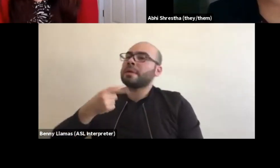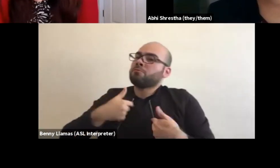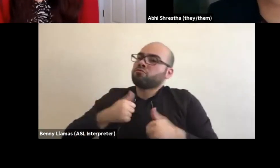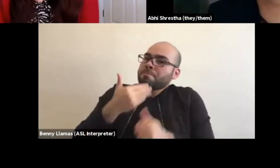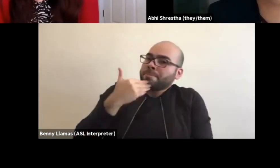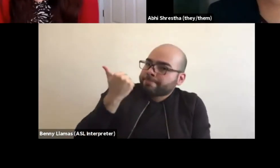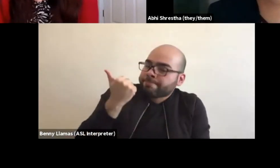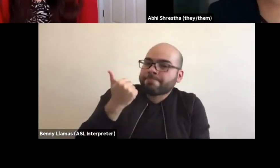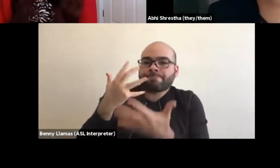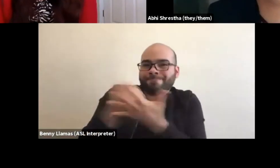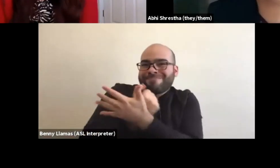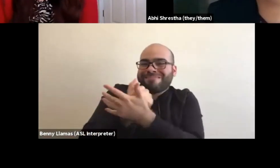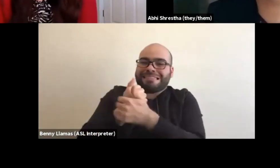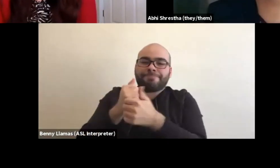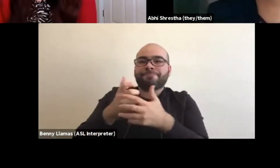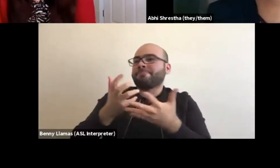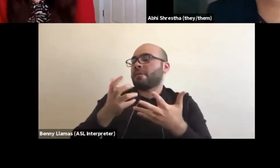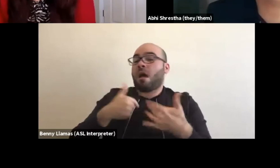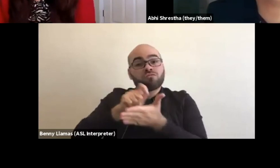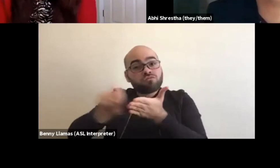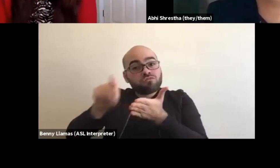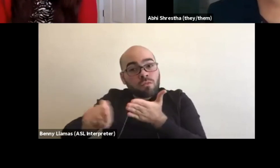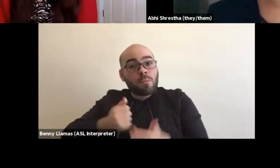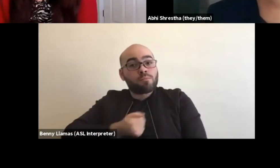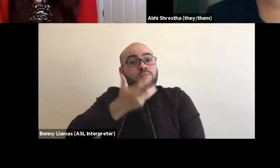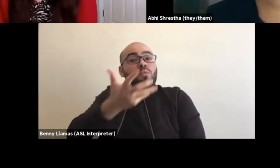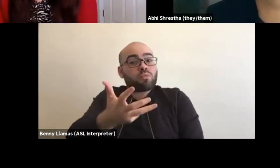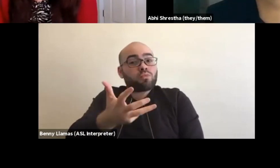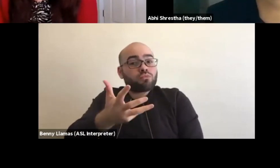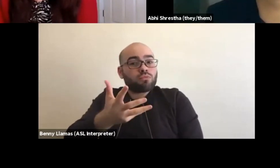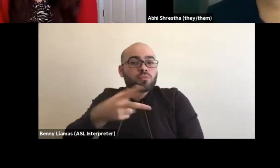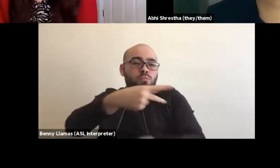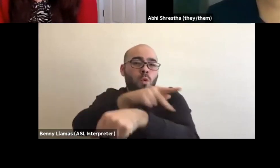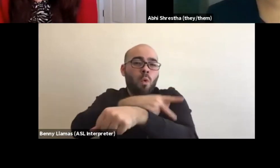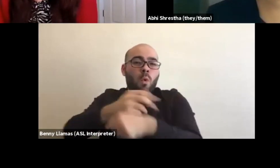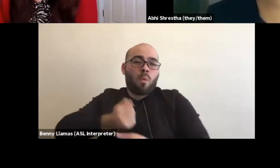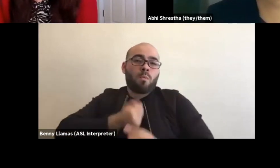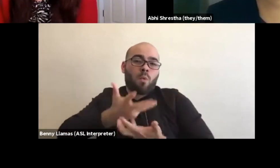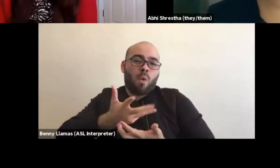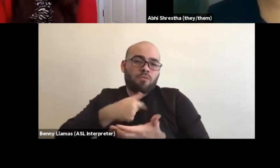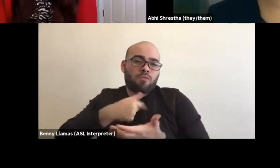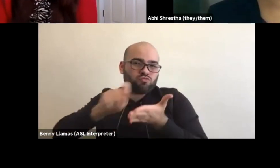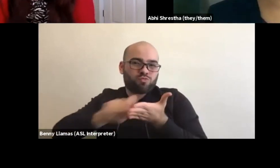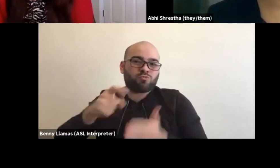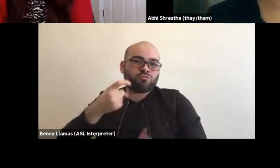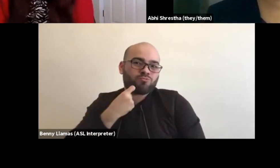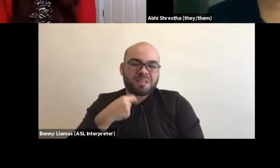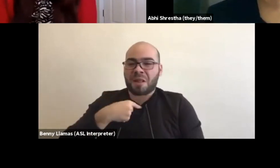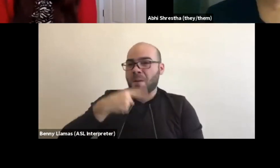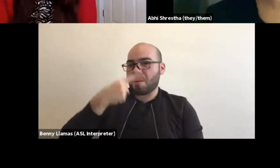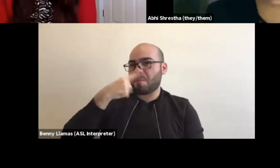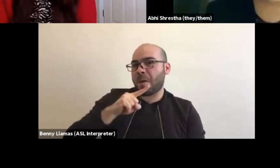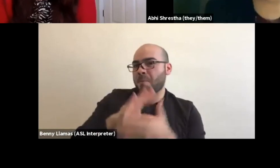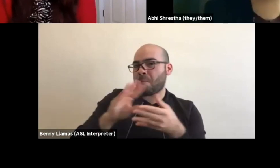and I've been writing poetry actually lately, and I'm happy to talk about that.